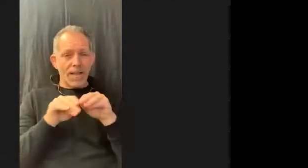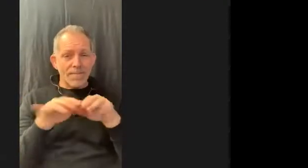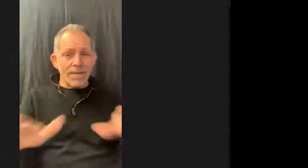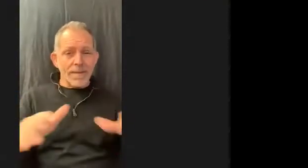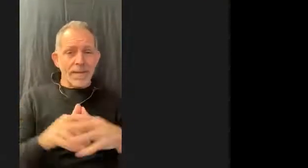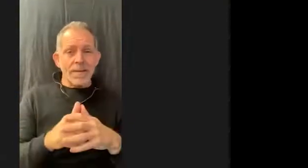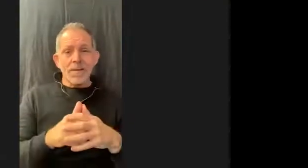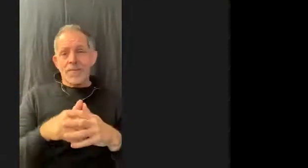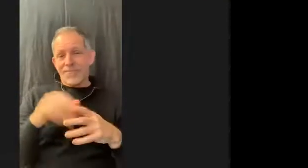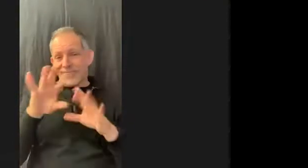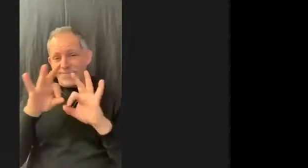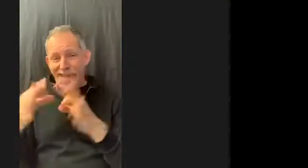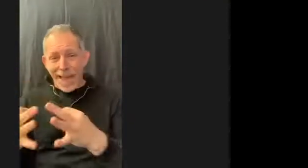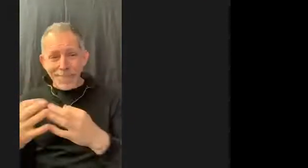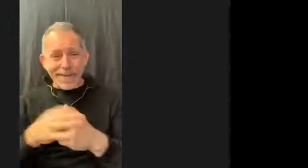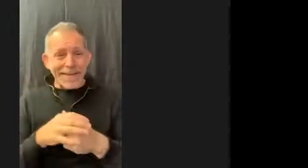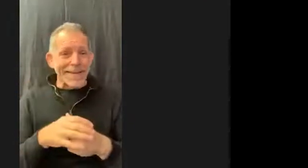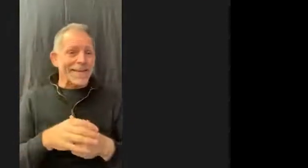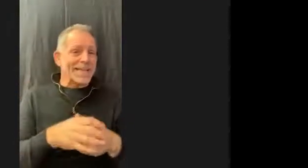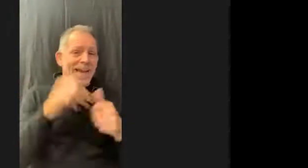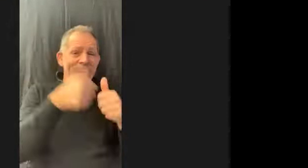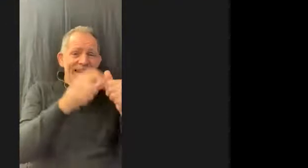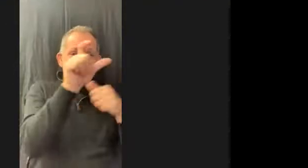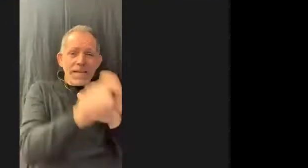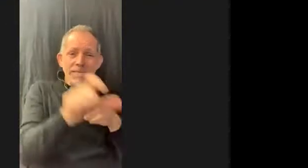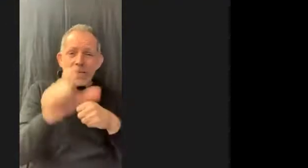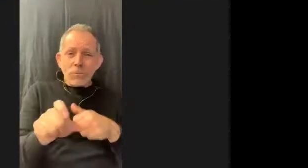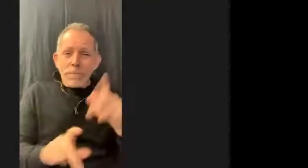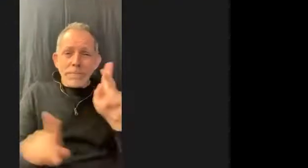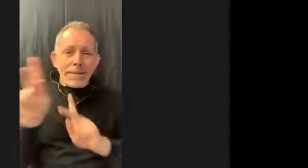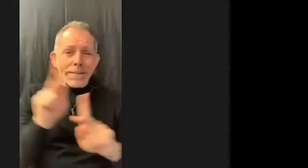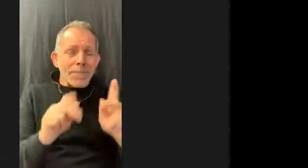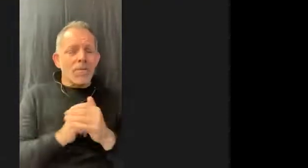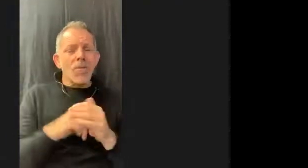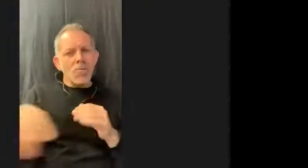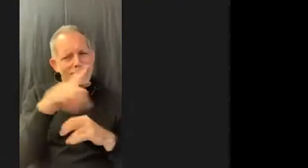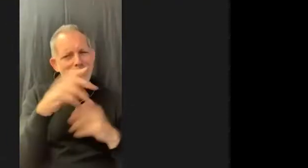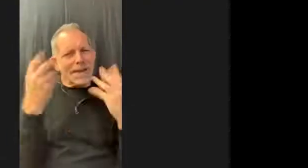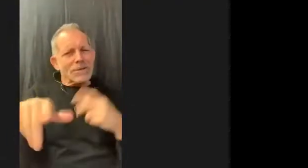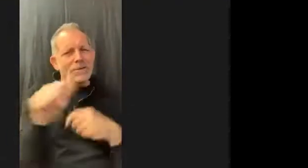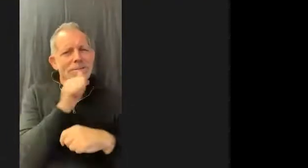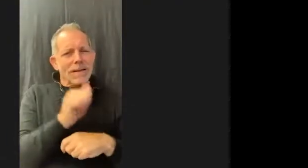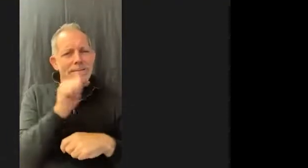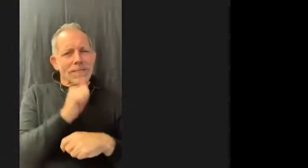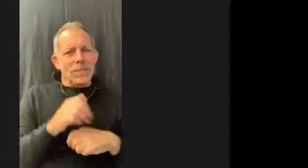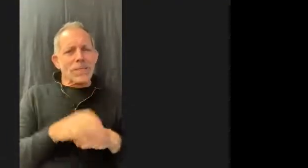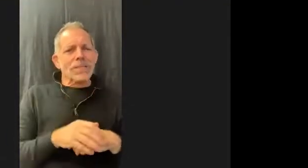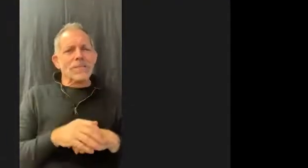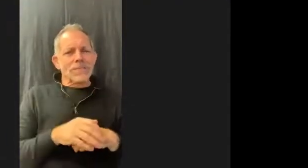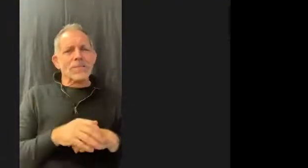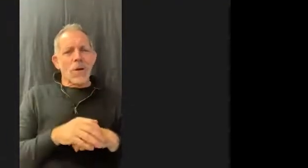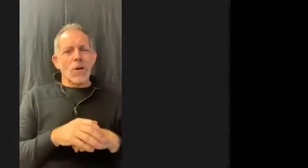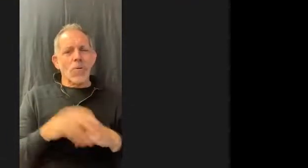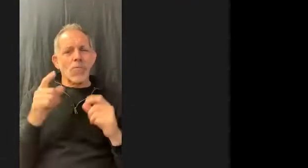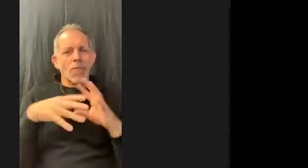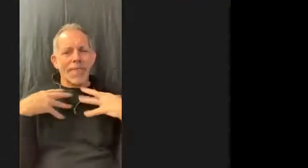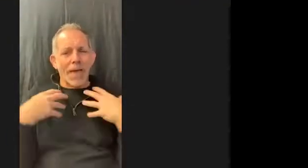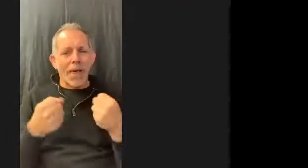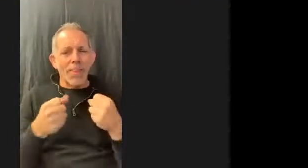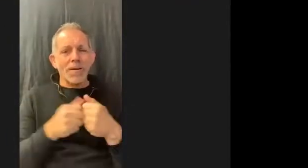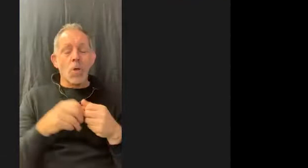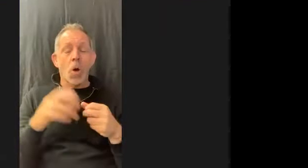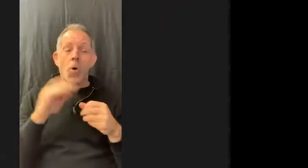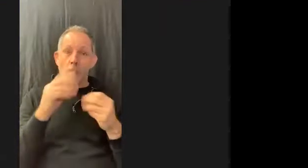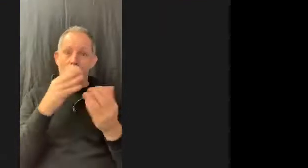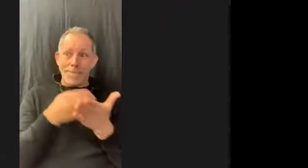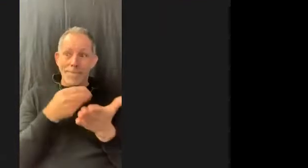we've got a lot of work to do to recover and gain some stability in our communities. So I really appreciate the partnership with the County